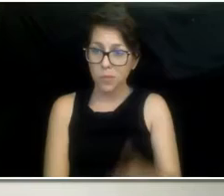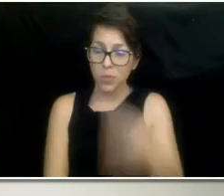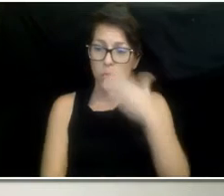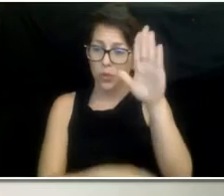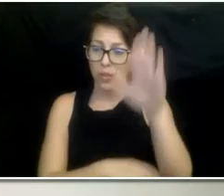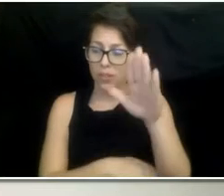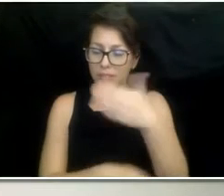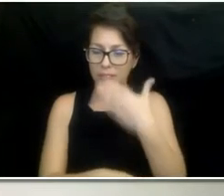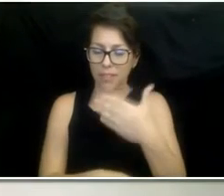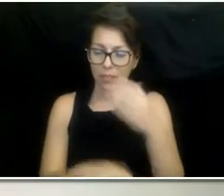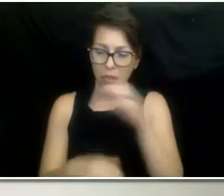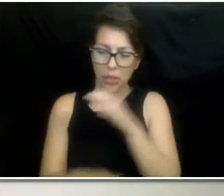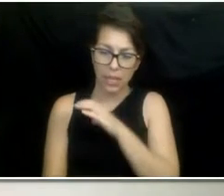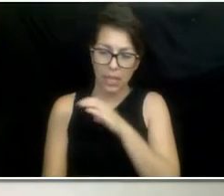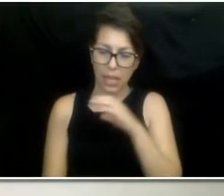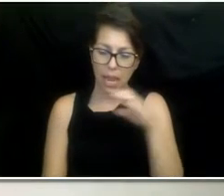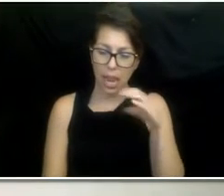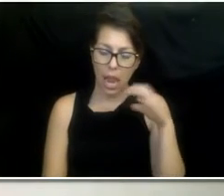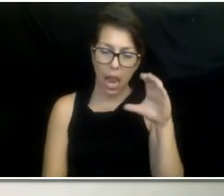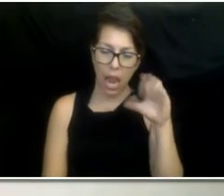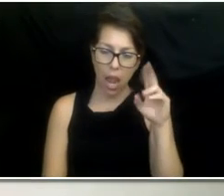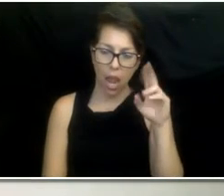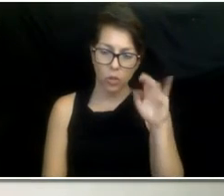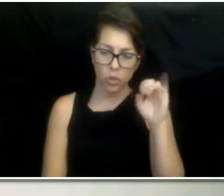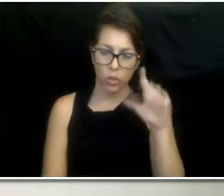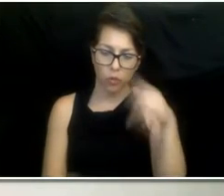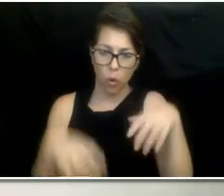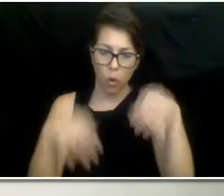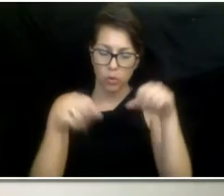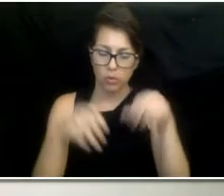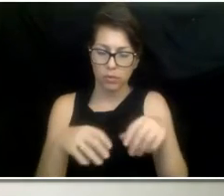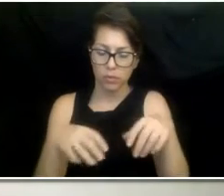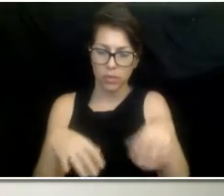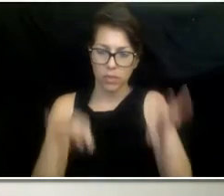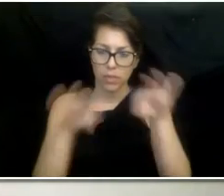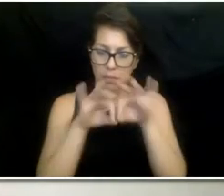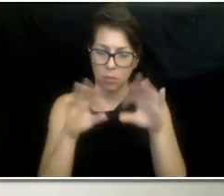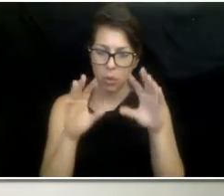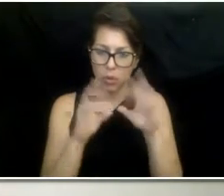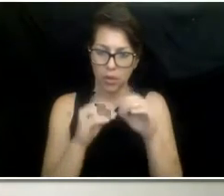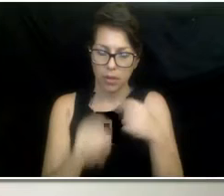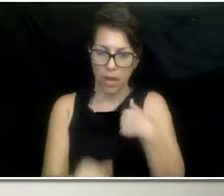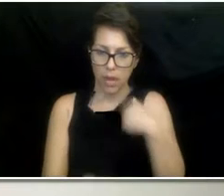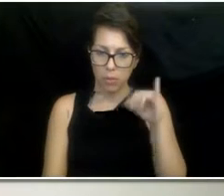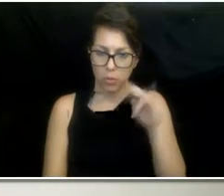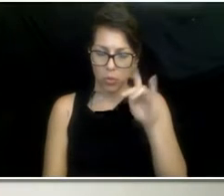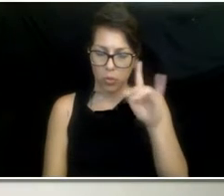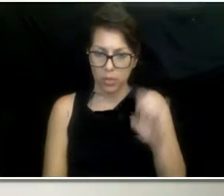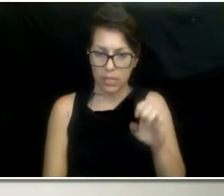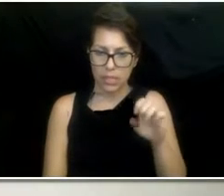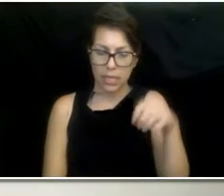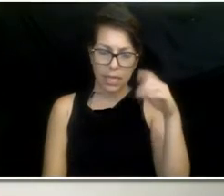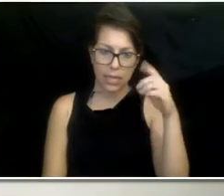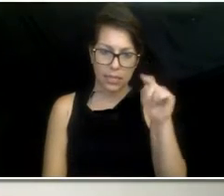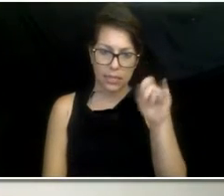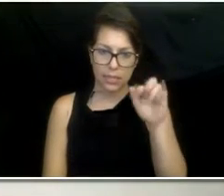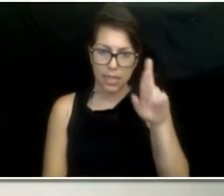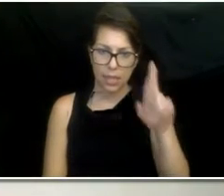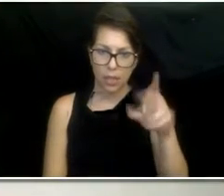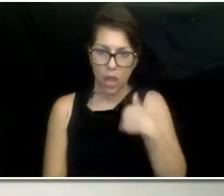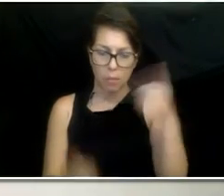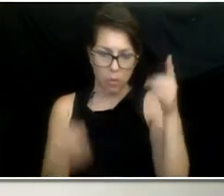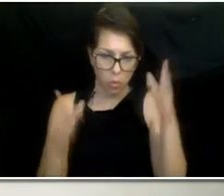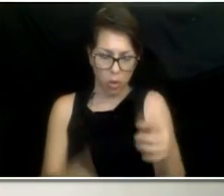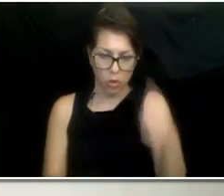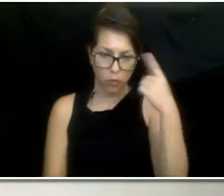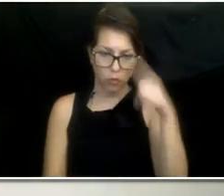order through our program serving survivors referred through law enforcement our work with individuals accused of causing harm and our community based programs